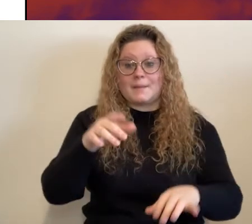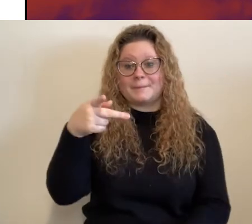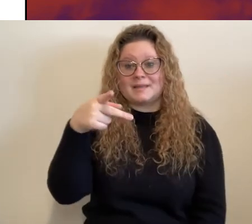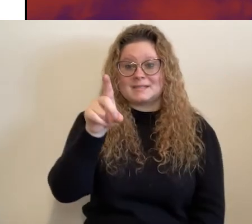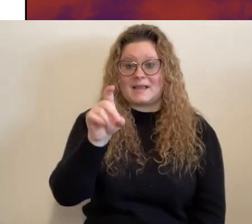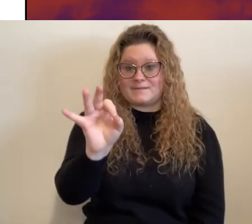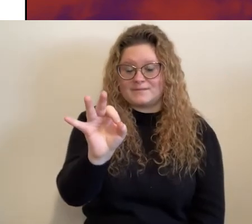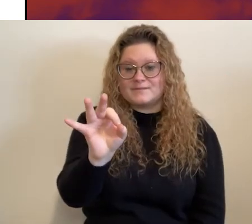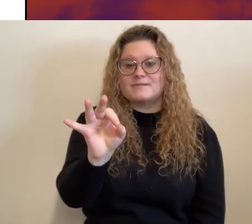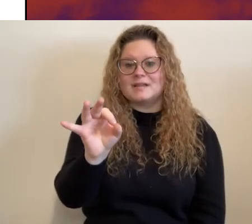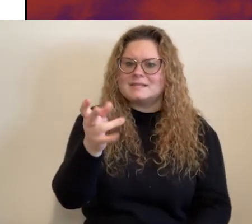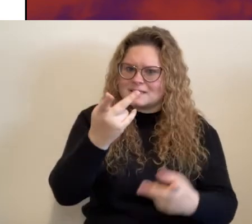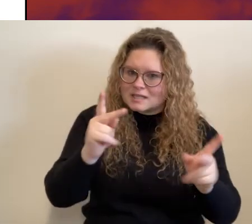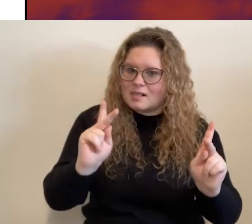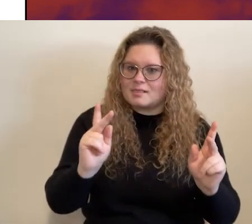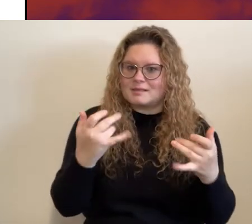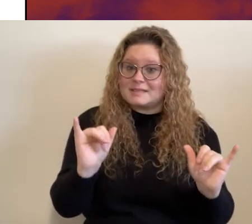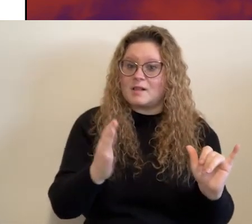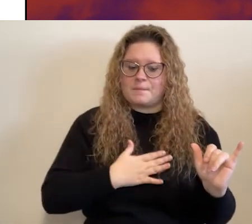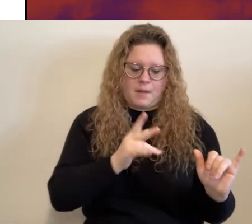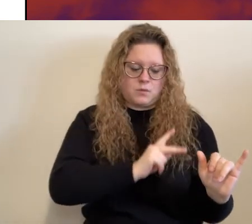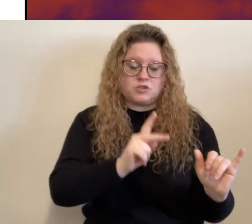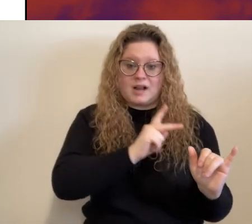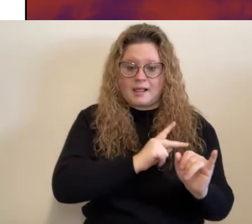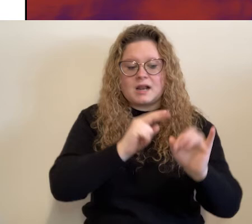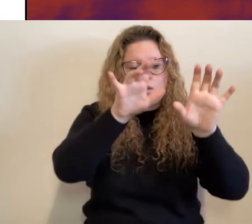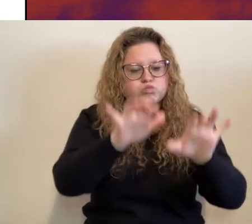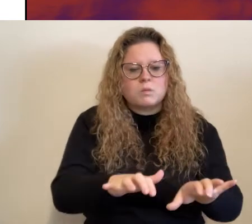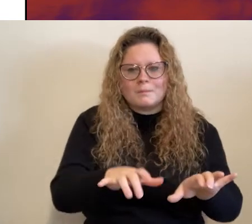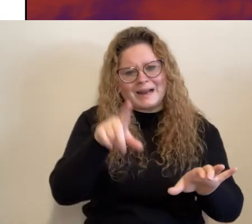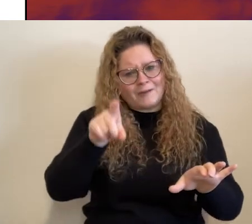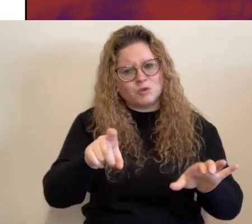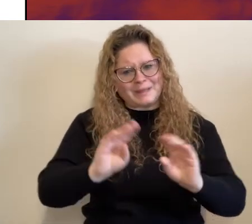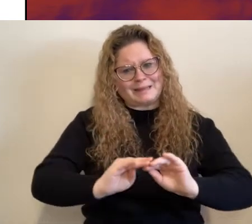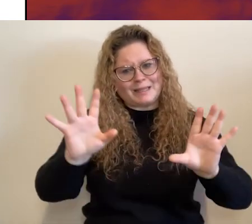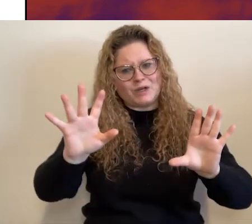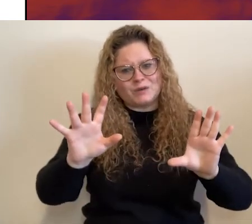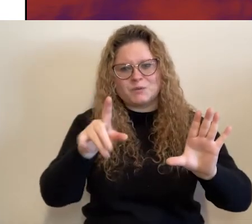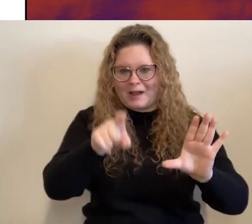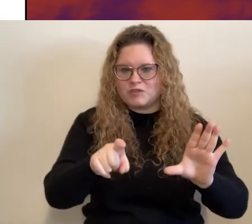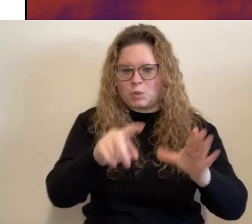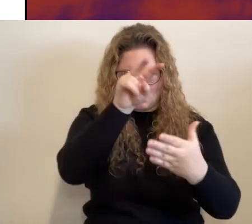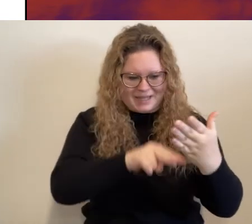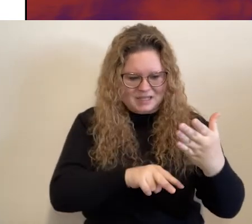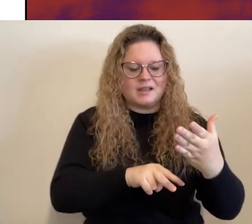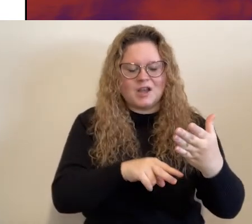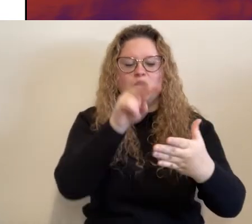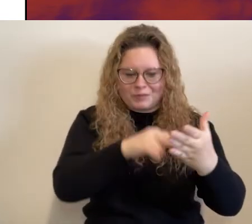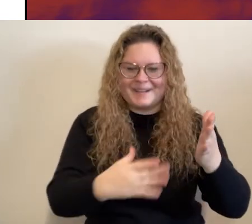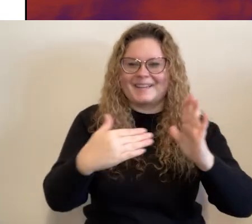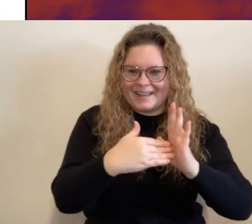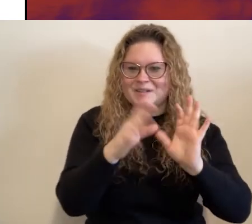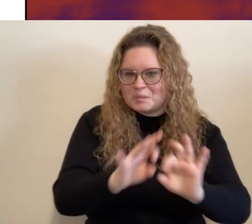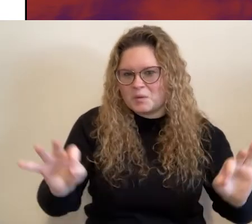in the personality, but still honoring, like, it needs to make sense. They need to, read over it and all the things. So I had